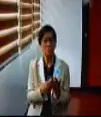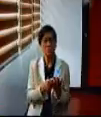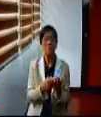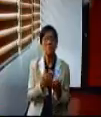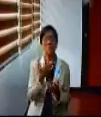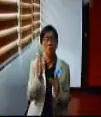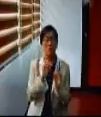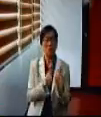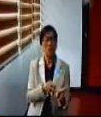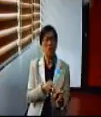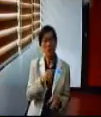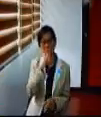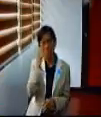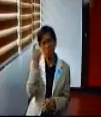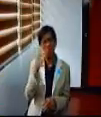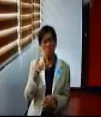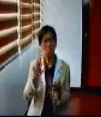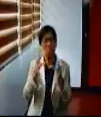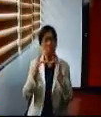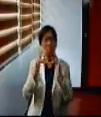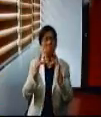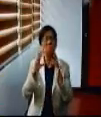because of